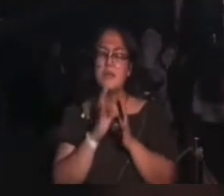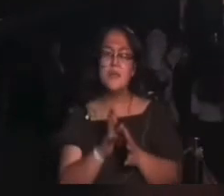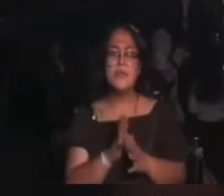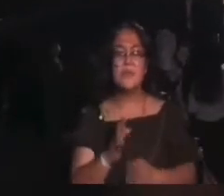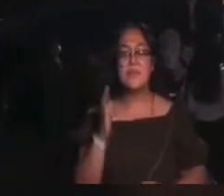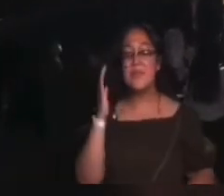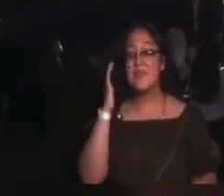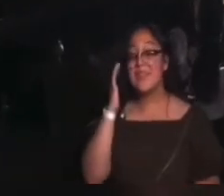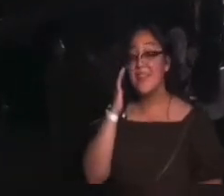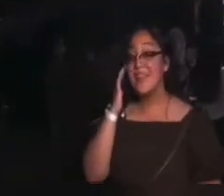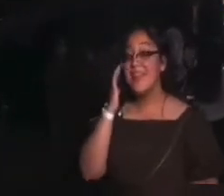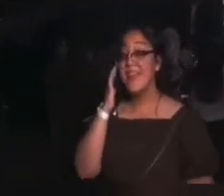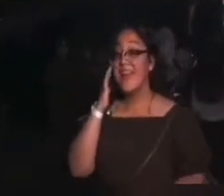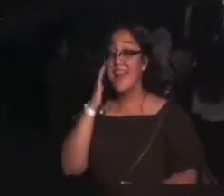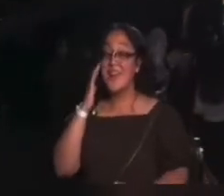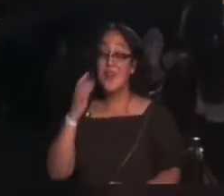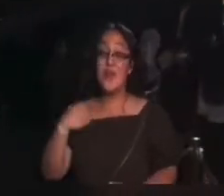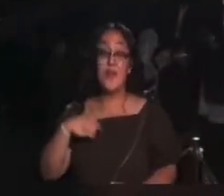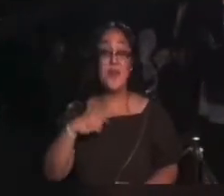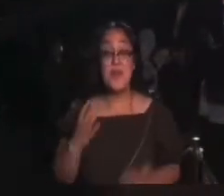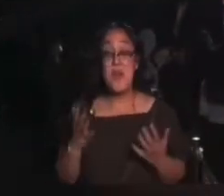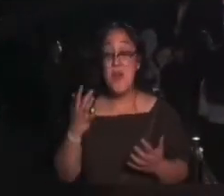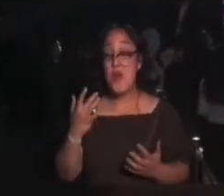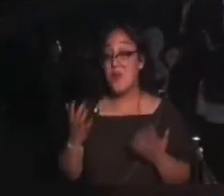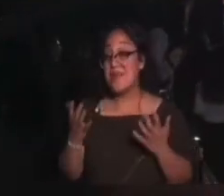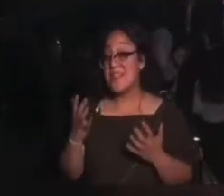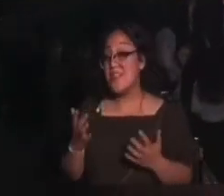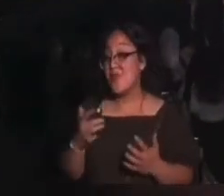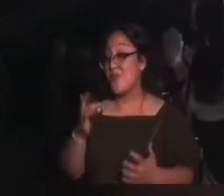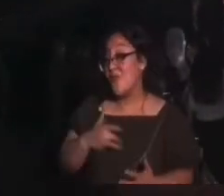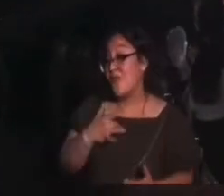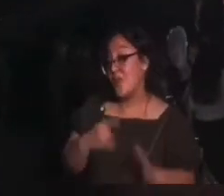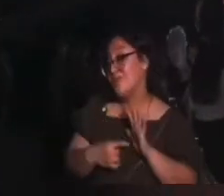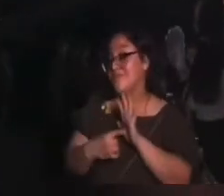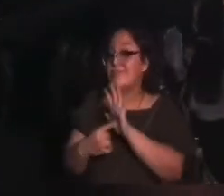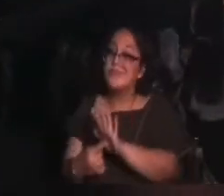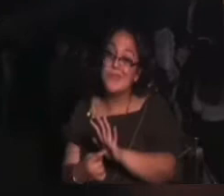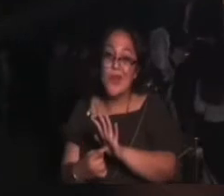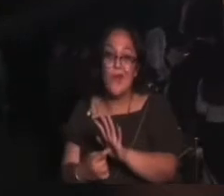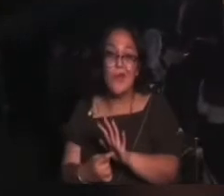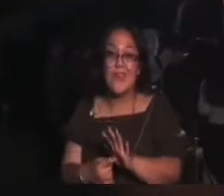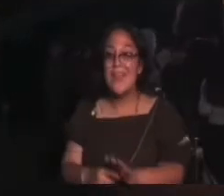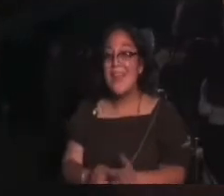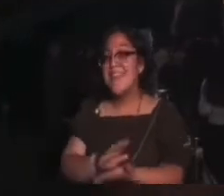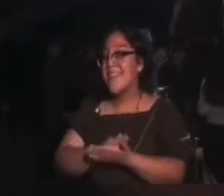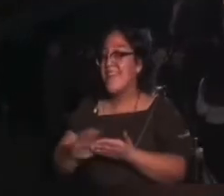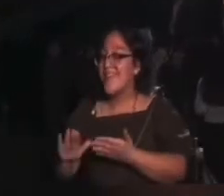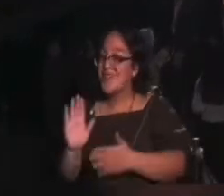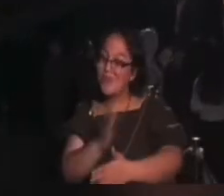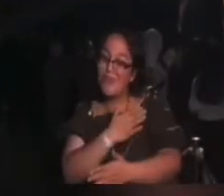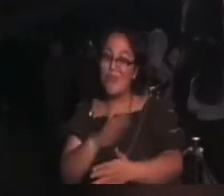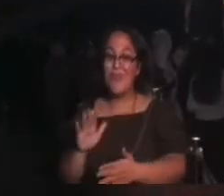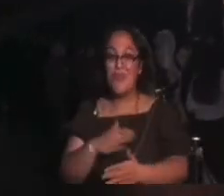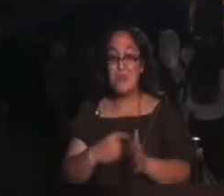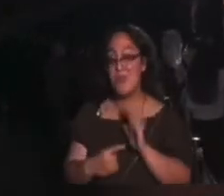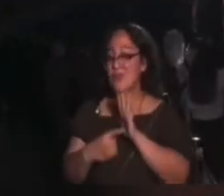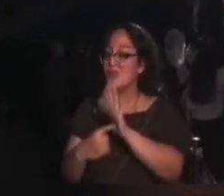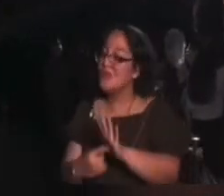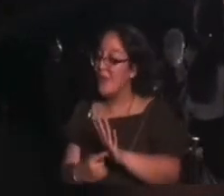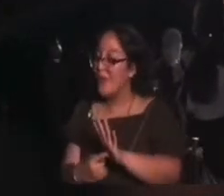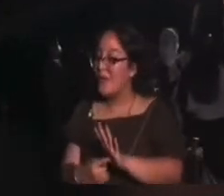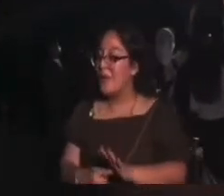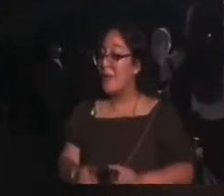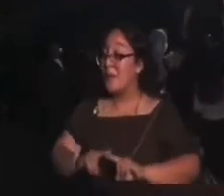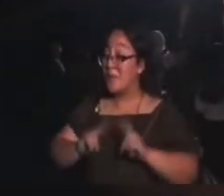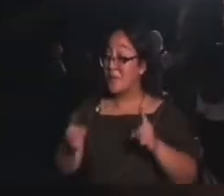Look, I know that this can come off as entertainment. This can come off as flashy music. This can come off as some kind of a show and a